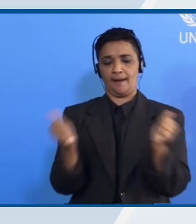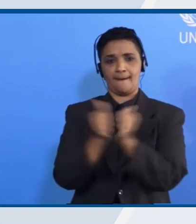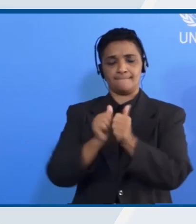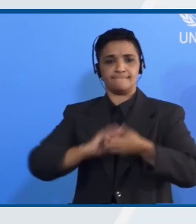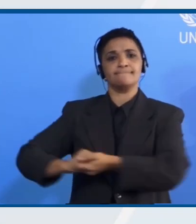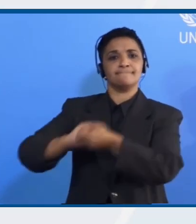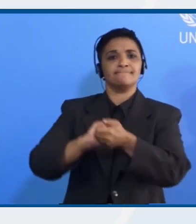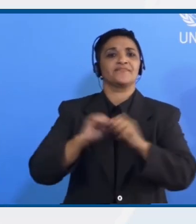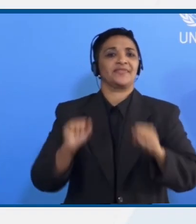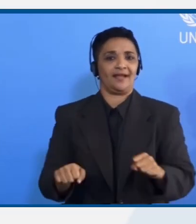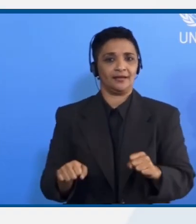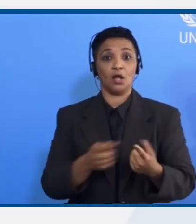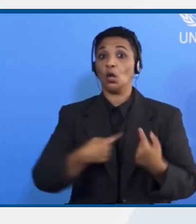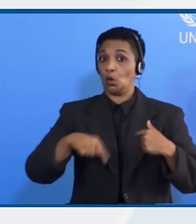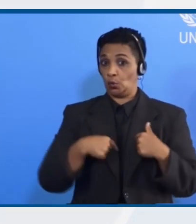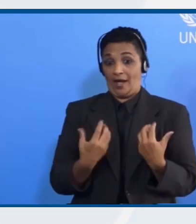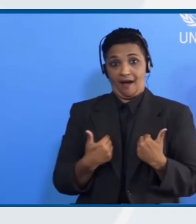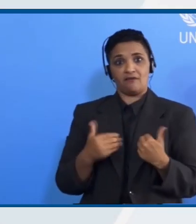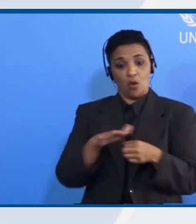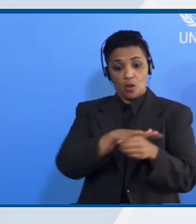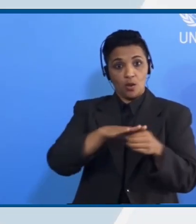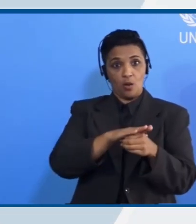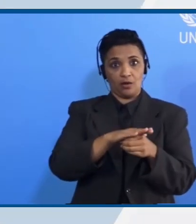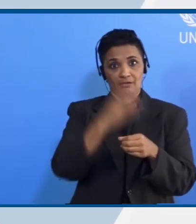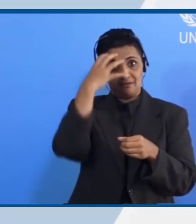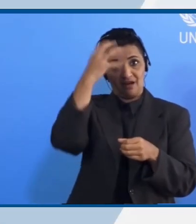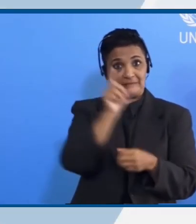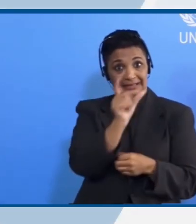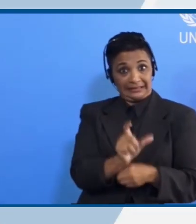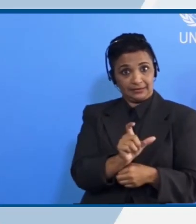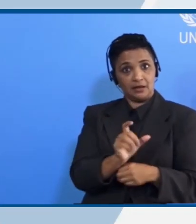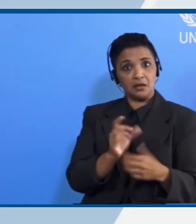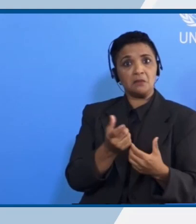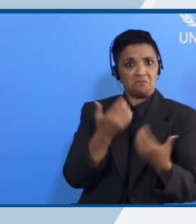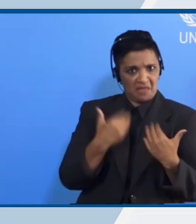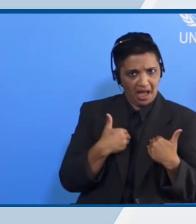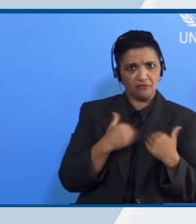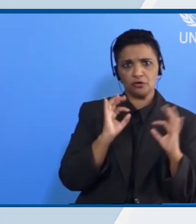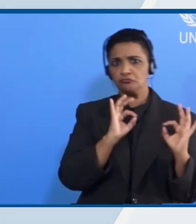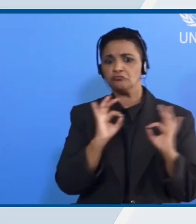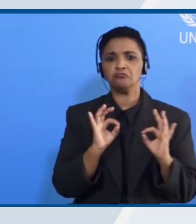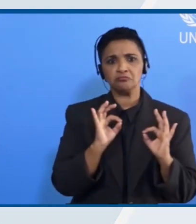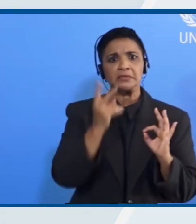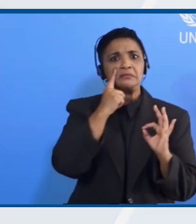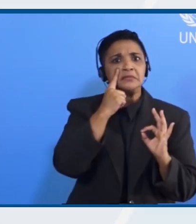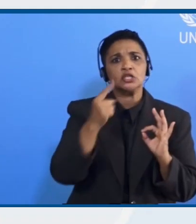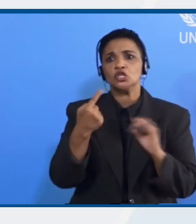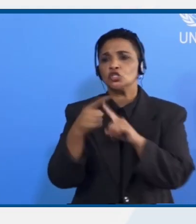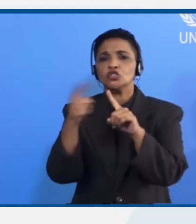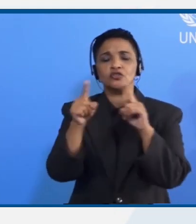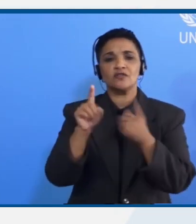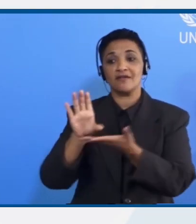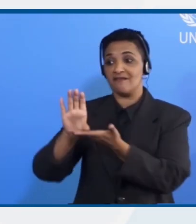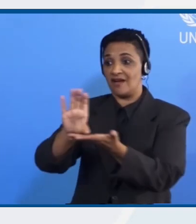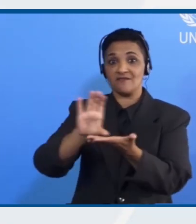of the opportunity that we have, the local government have, to attract or to use different kind of fundings,